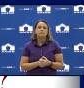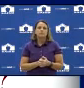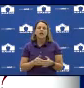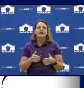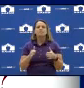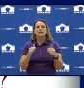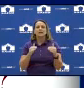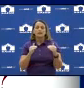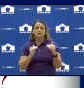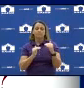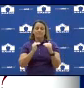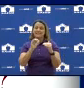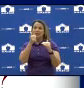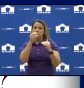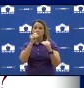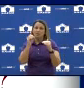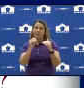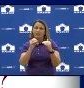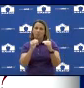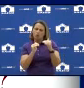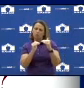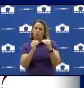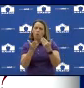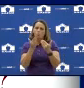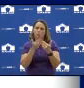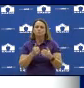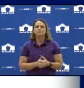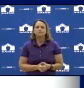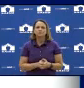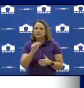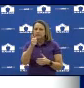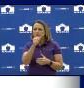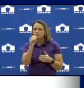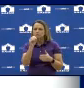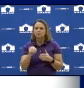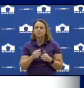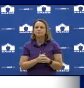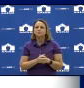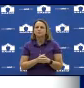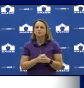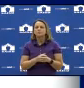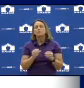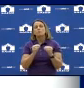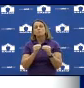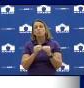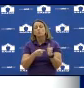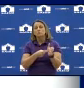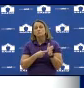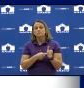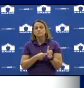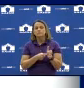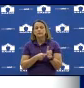10%. So that's what the requirements are in general. Additional criteria. We need to